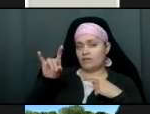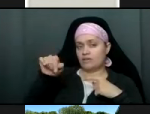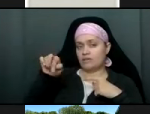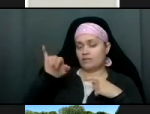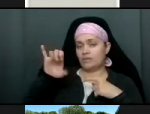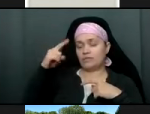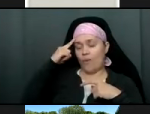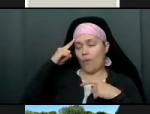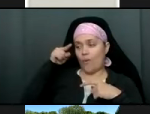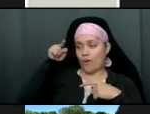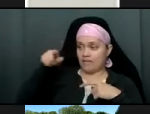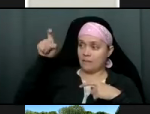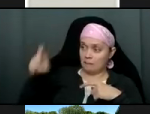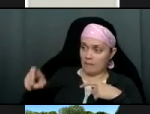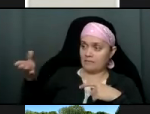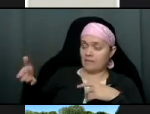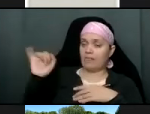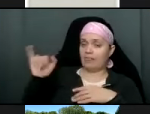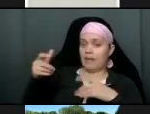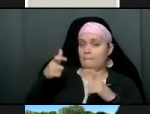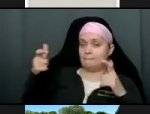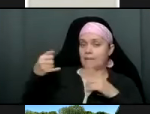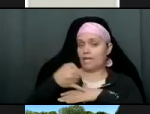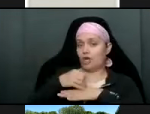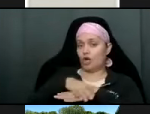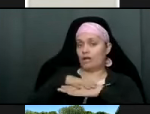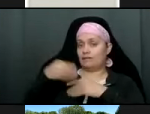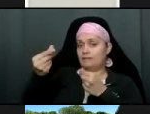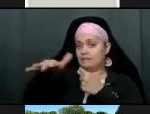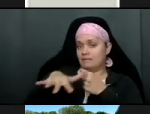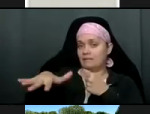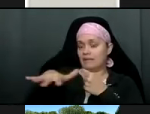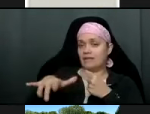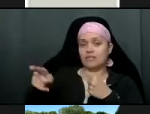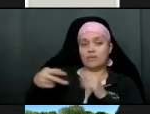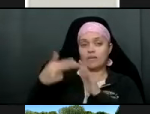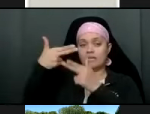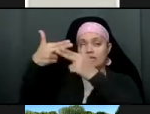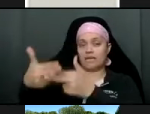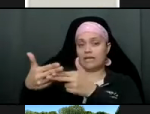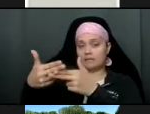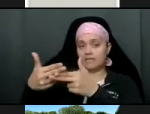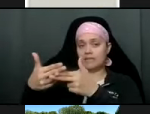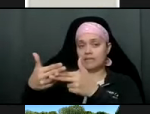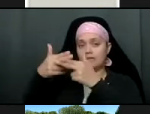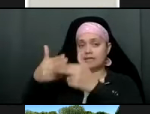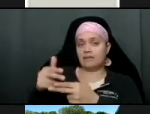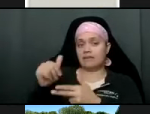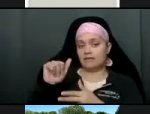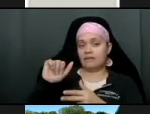be it. This must be that bigger land. And so he named it, and he named it